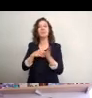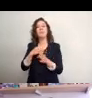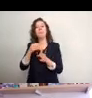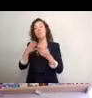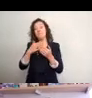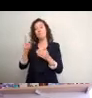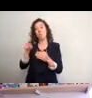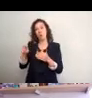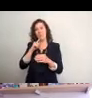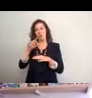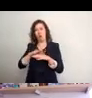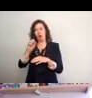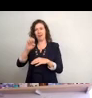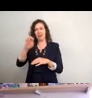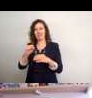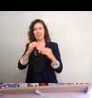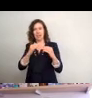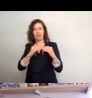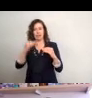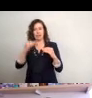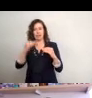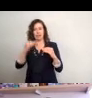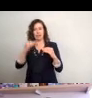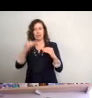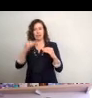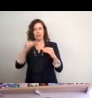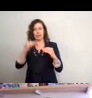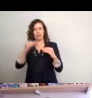potentially shaping that child's future outcomes, right?